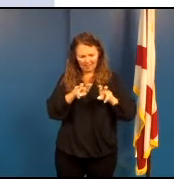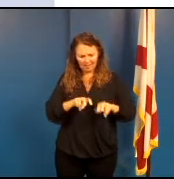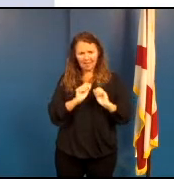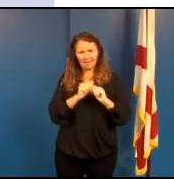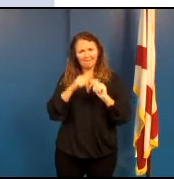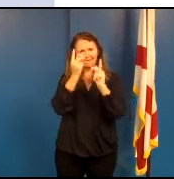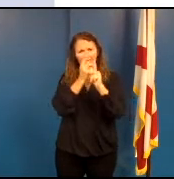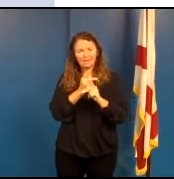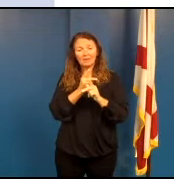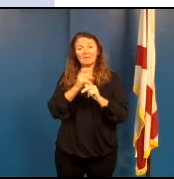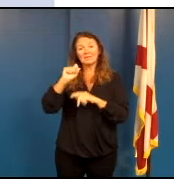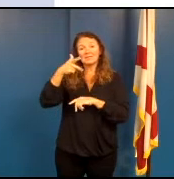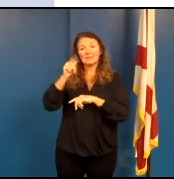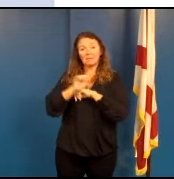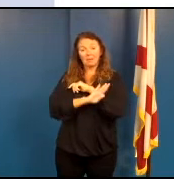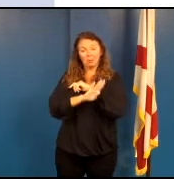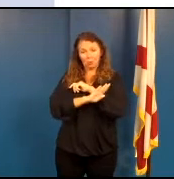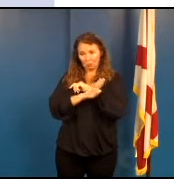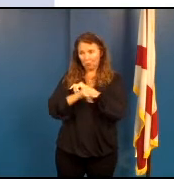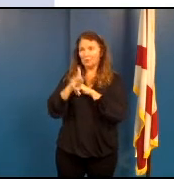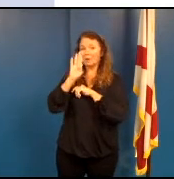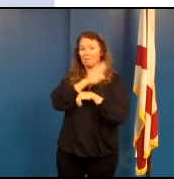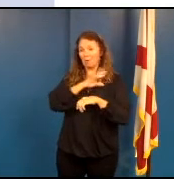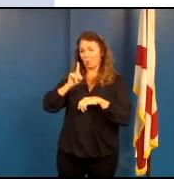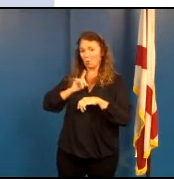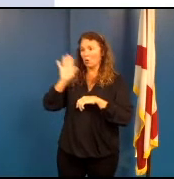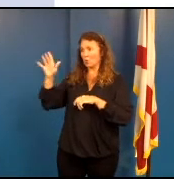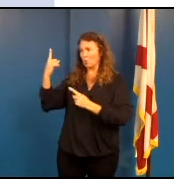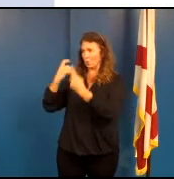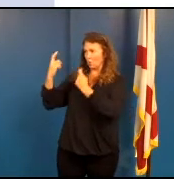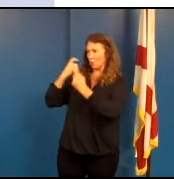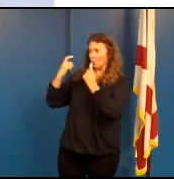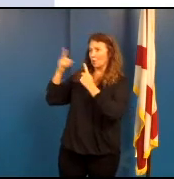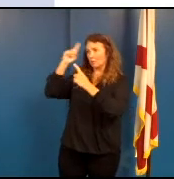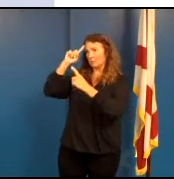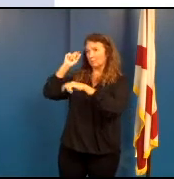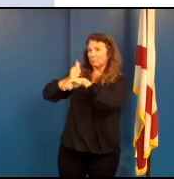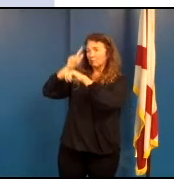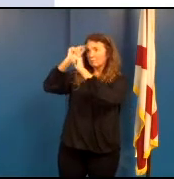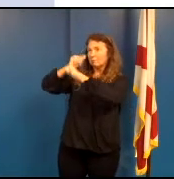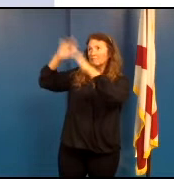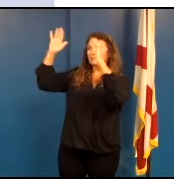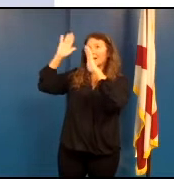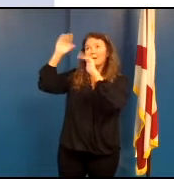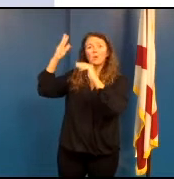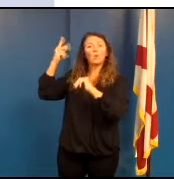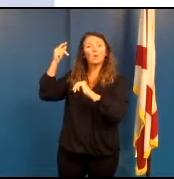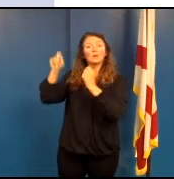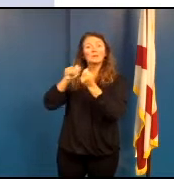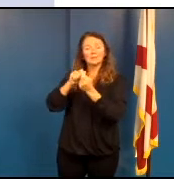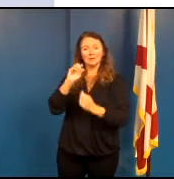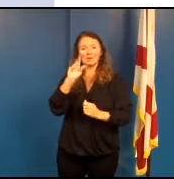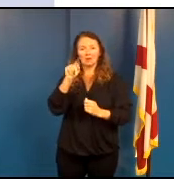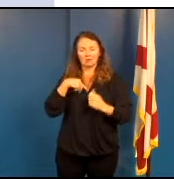In September, we did the board survey. We heard from you. You set out the vision and expectations. In October,